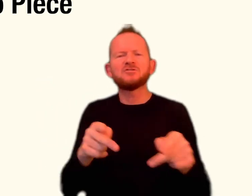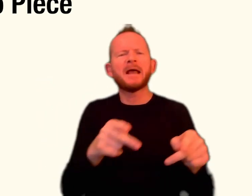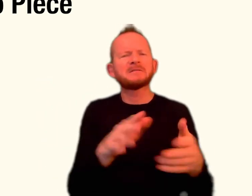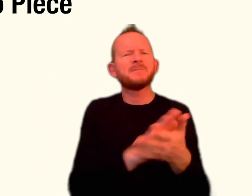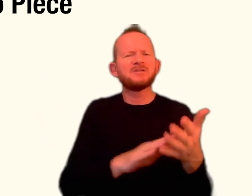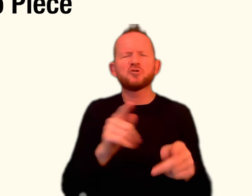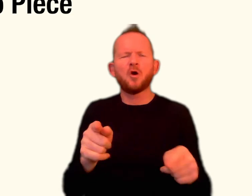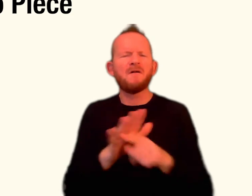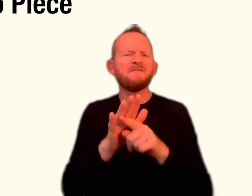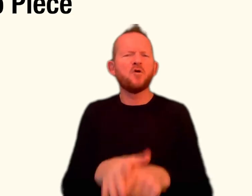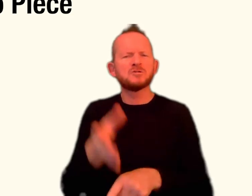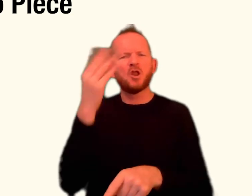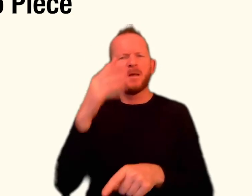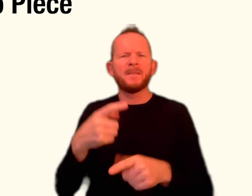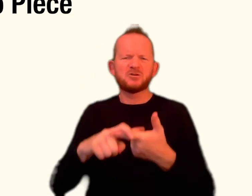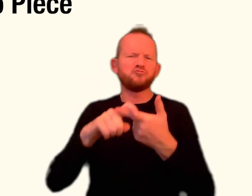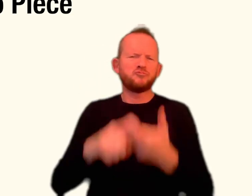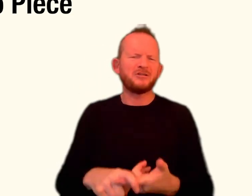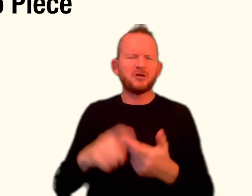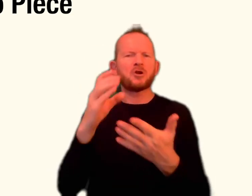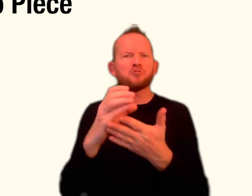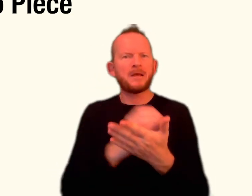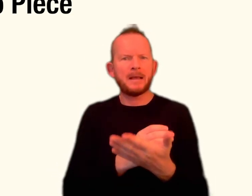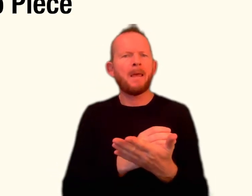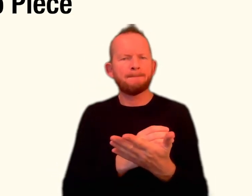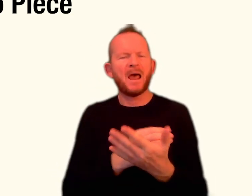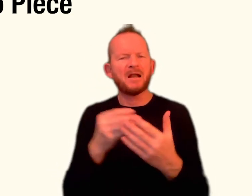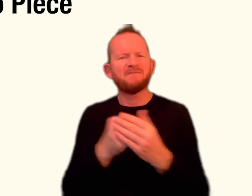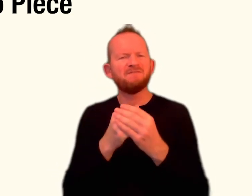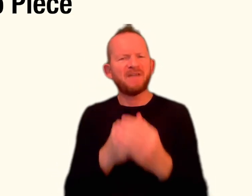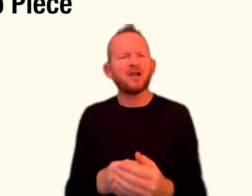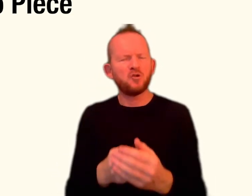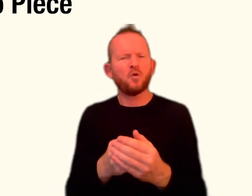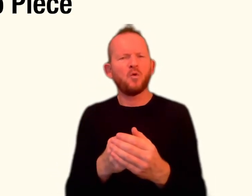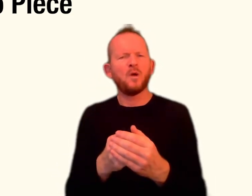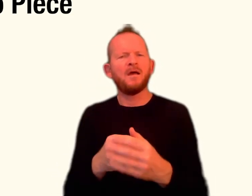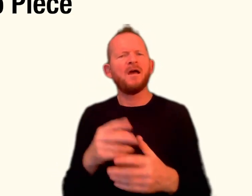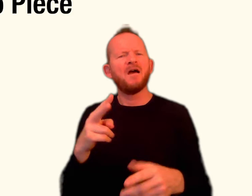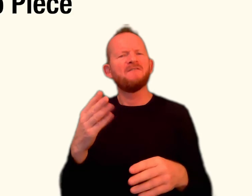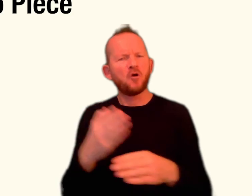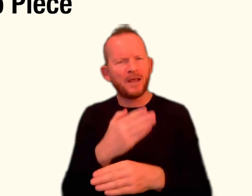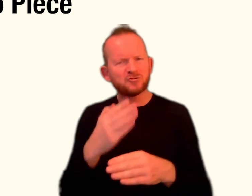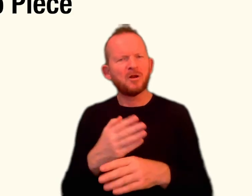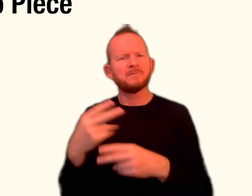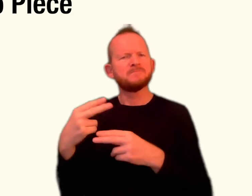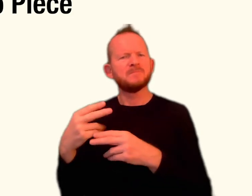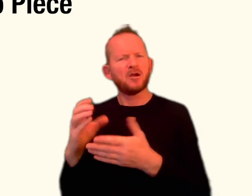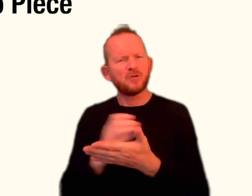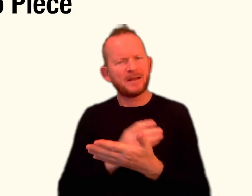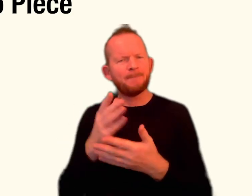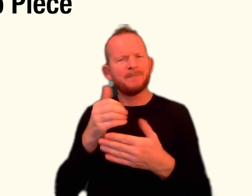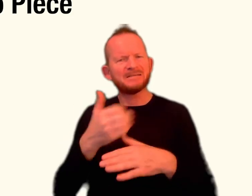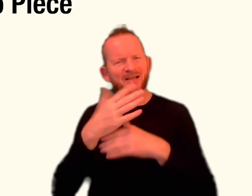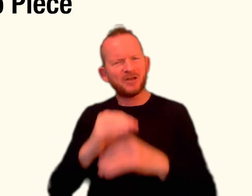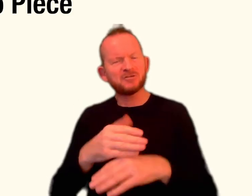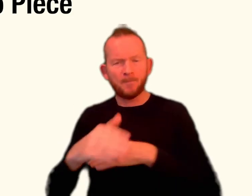to learn this one rigid curriculum. And it would value vocational and creative education much higher than we do now. I just think